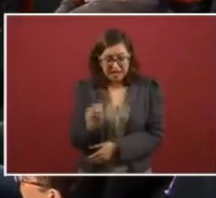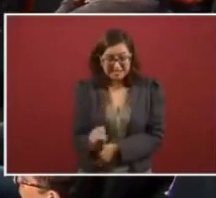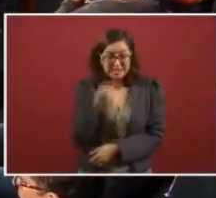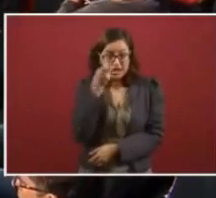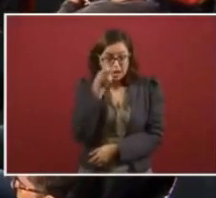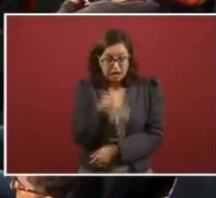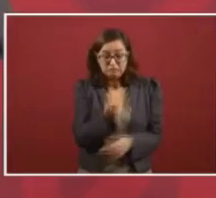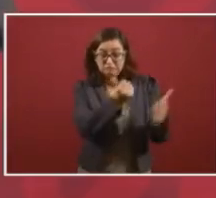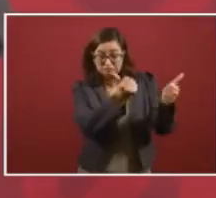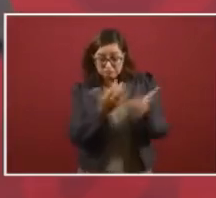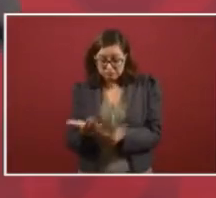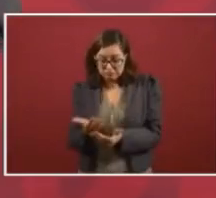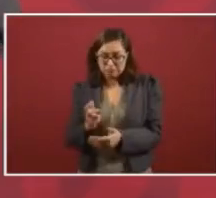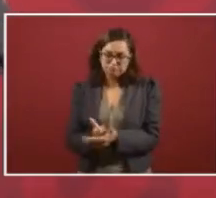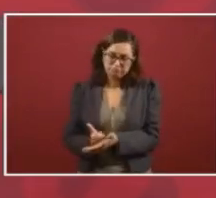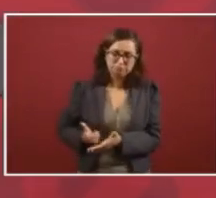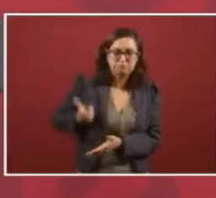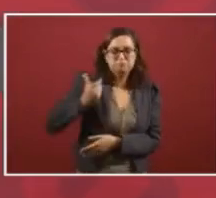CFE.